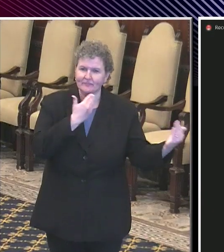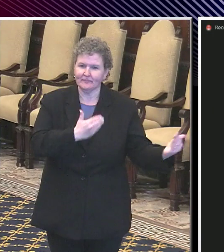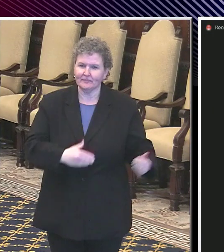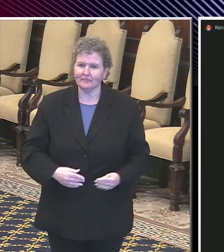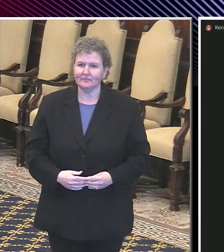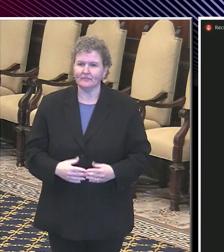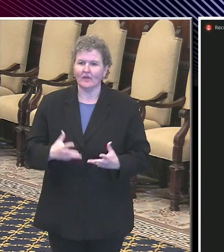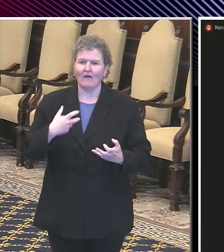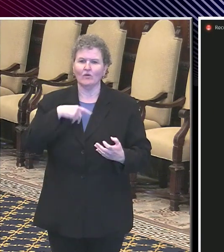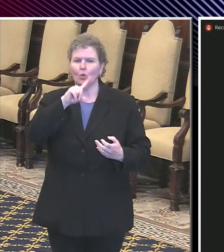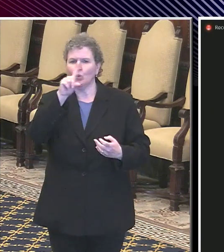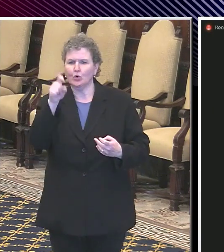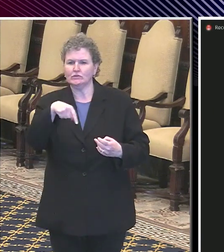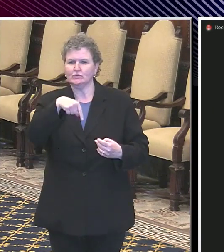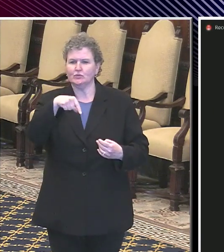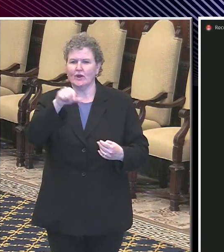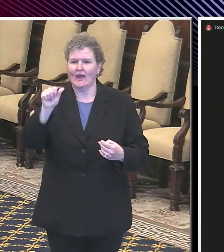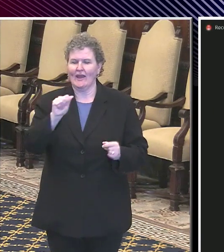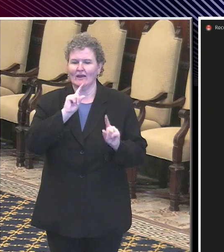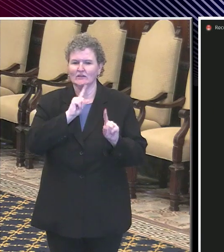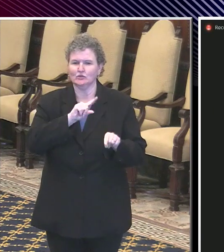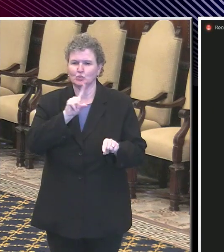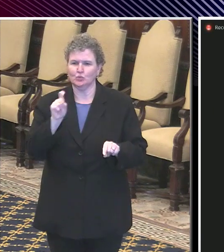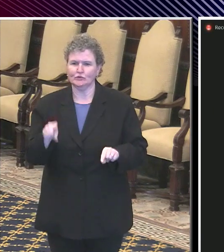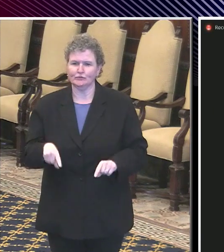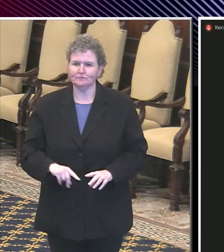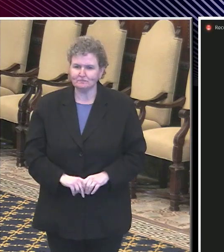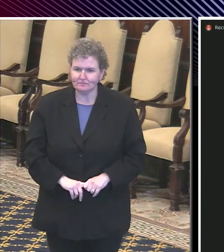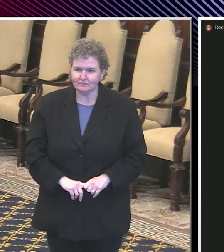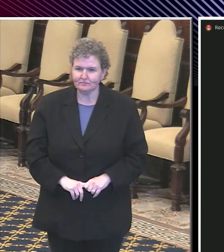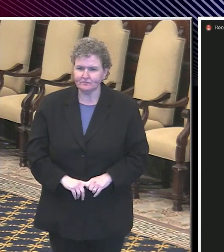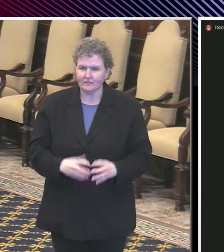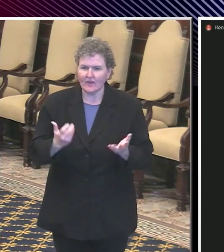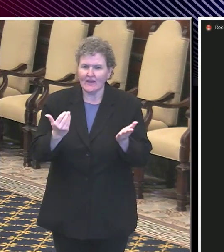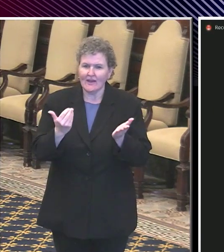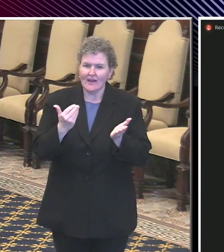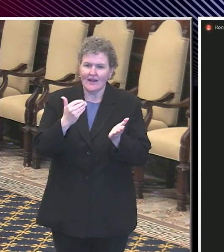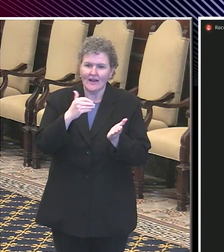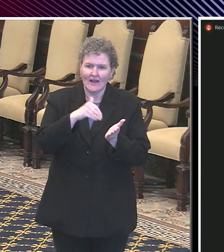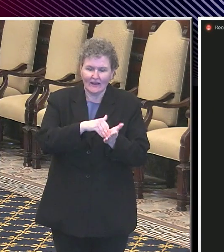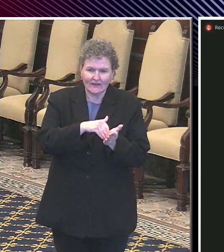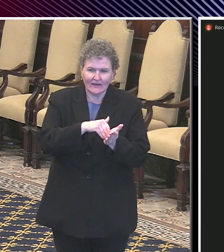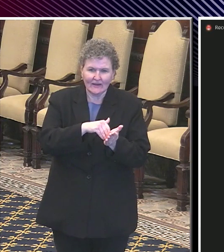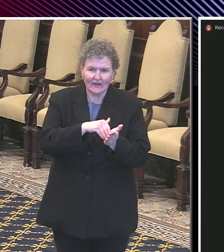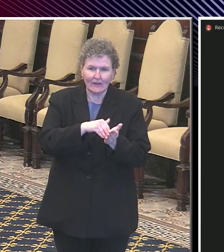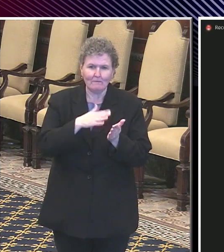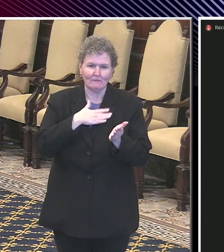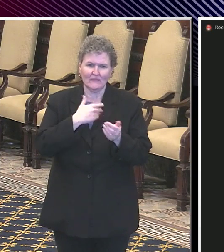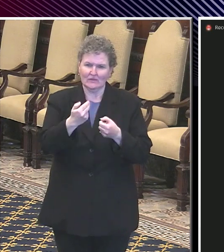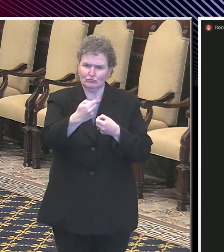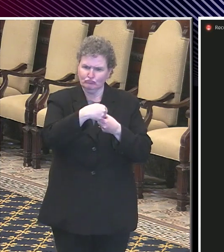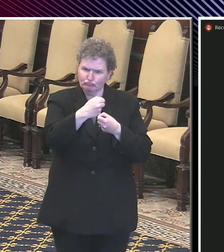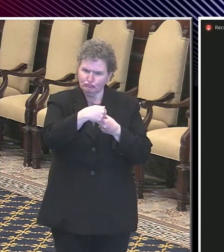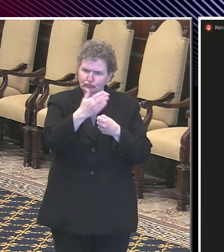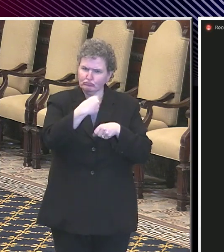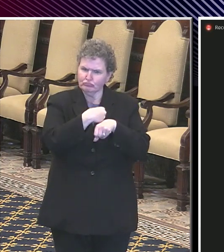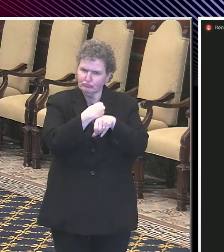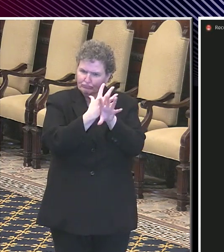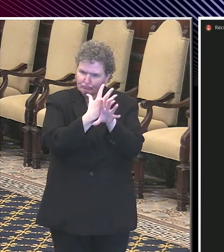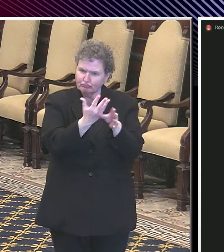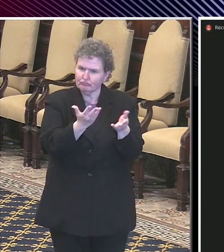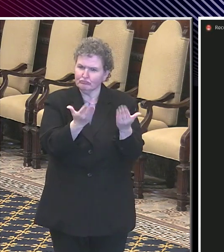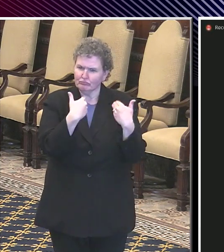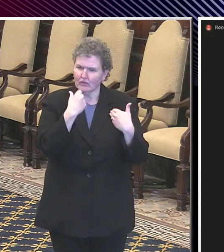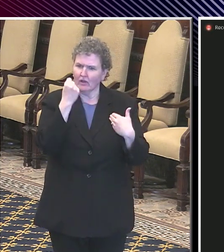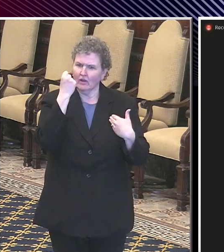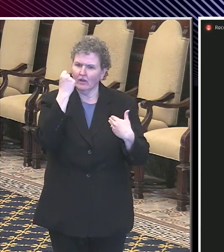Q&A portion for members of the media. And again, we would like to ask our speakers today to join us with their audio and video